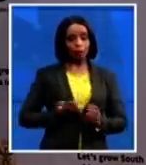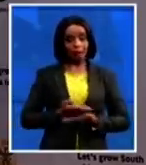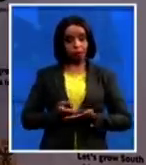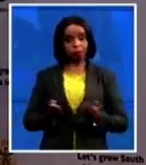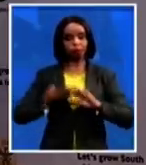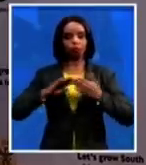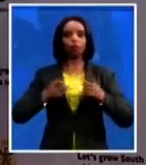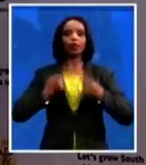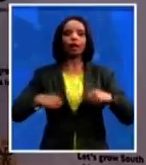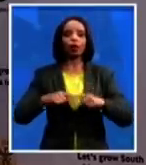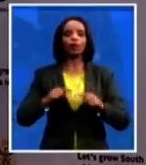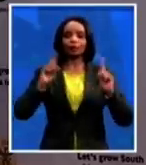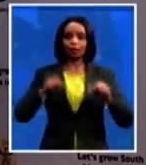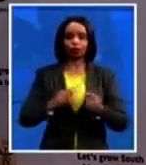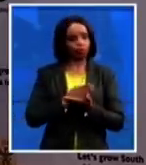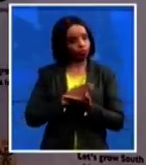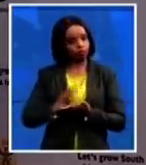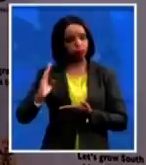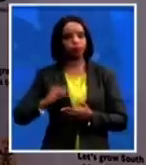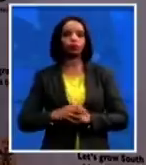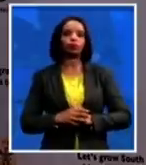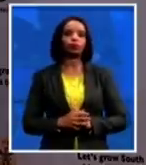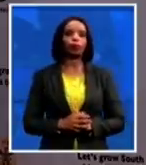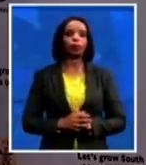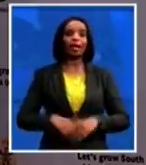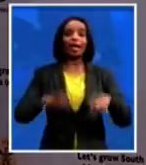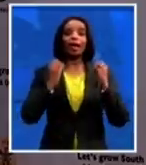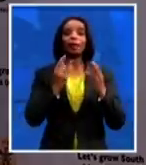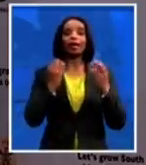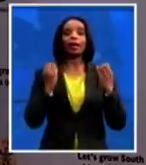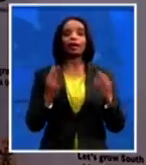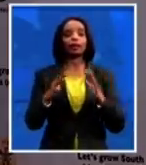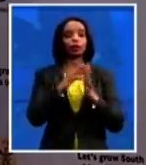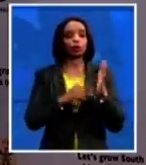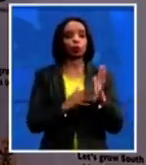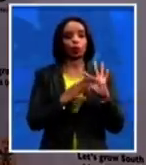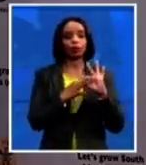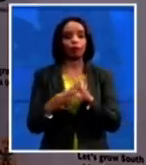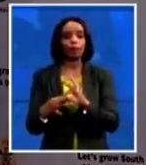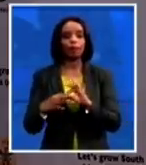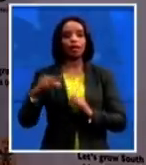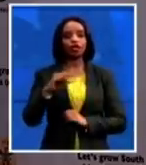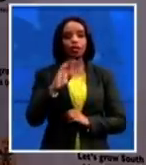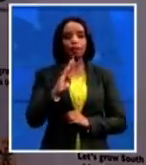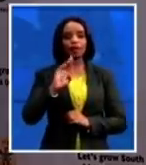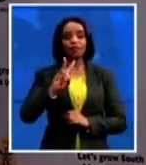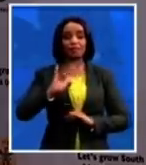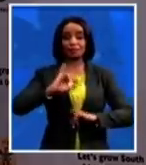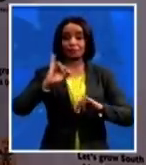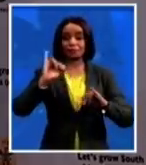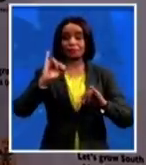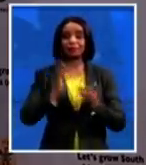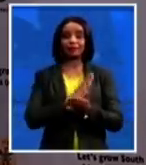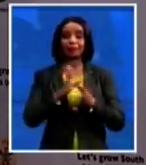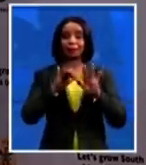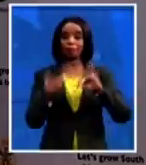Many harrowing GBV-related stories, including the loss of lives, have been reported during this period and